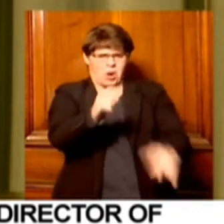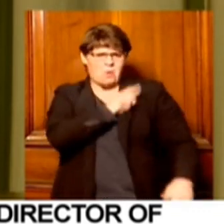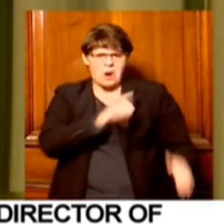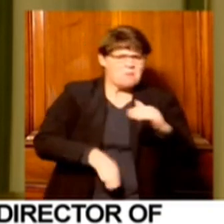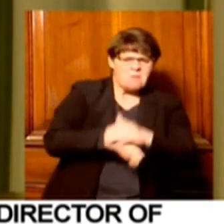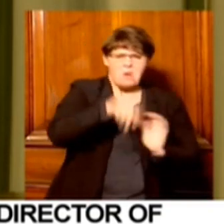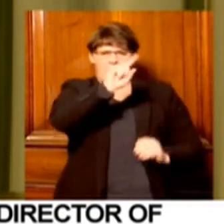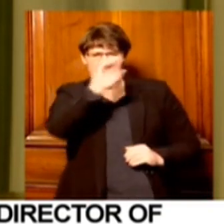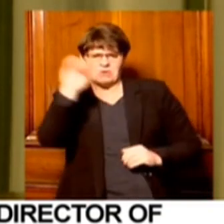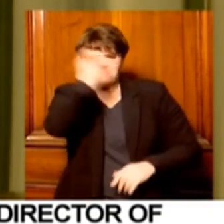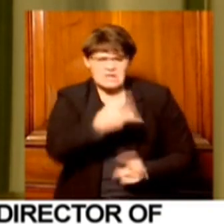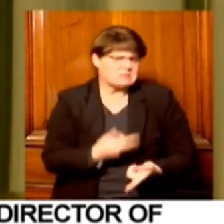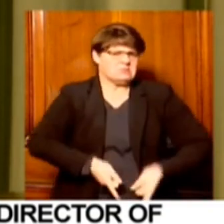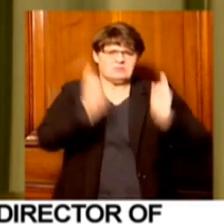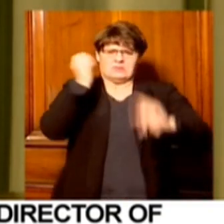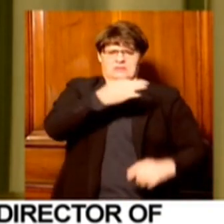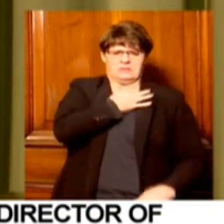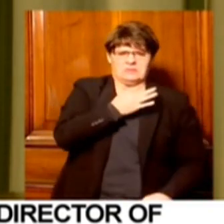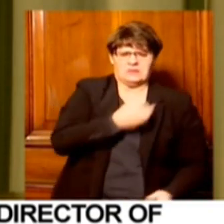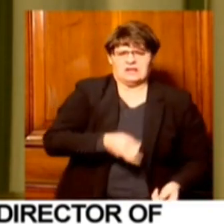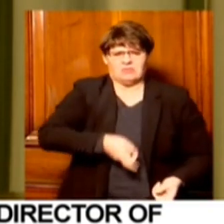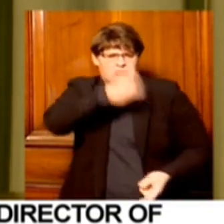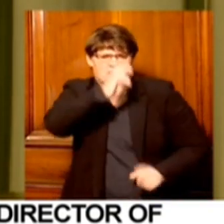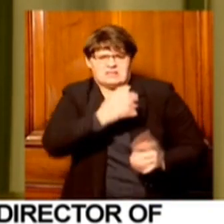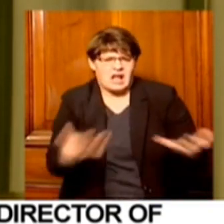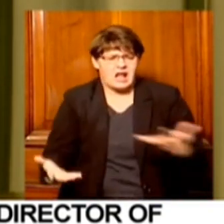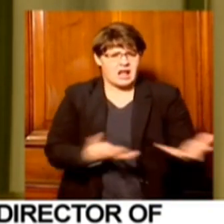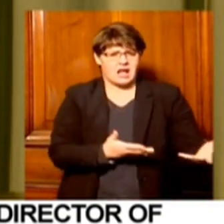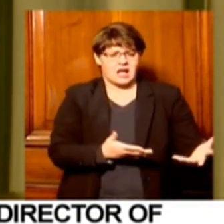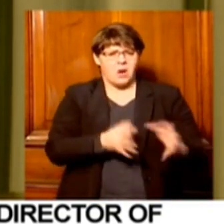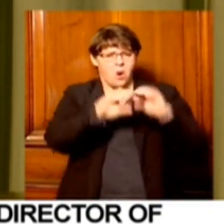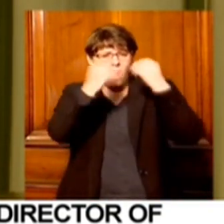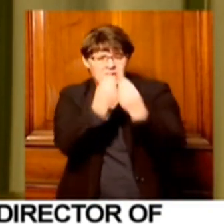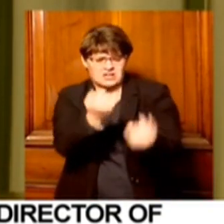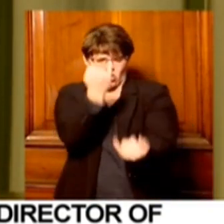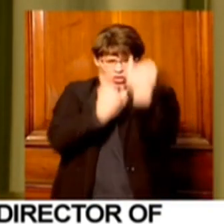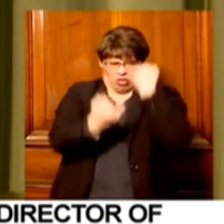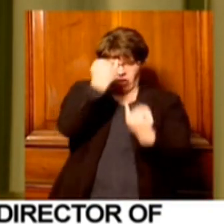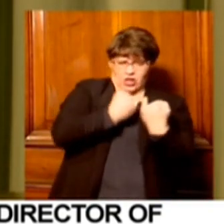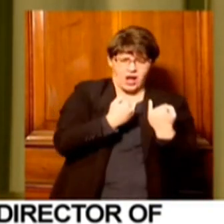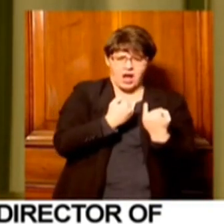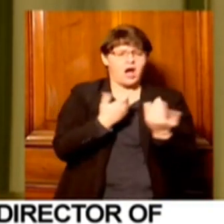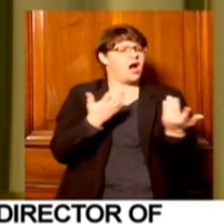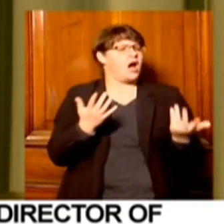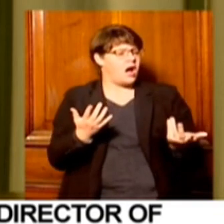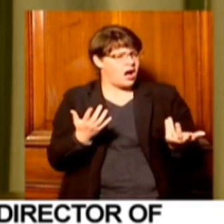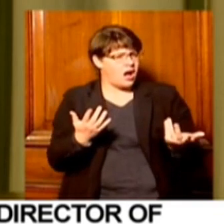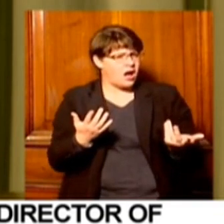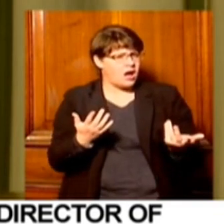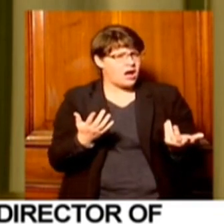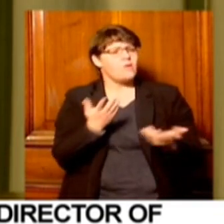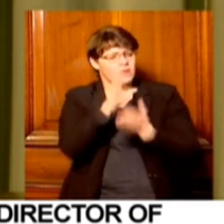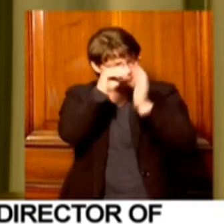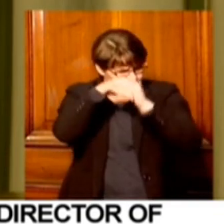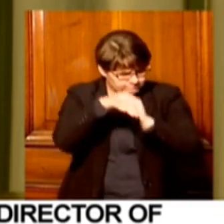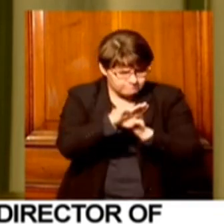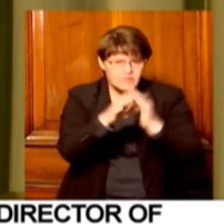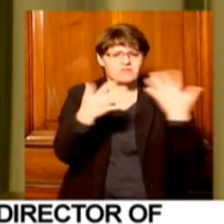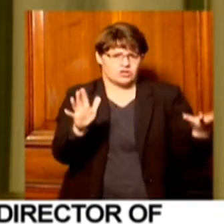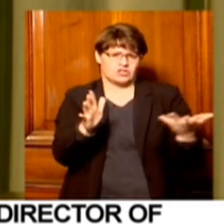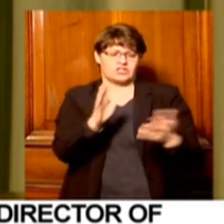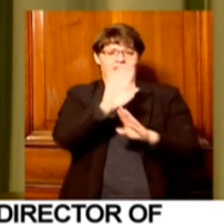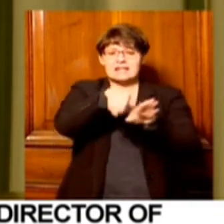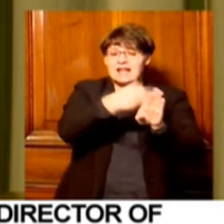from our people and different organizations who have met. And we have gone to them. We have been to